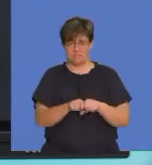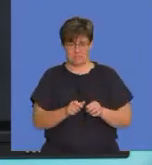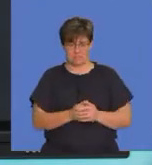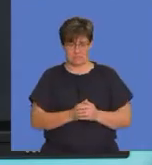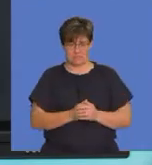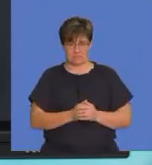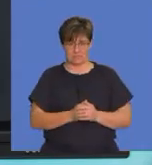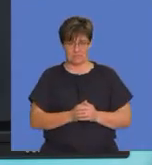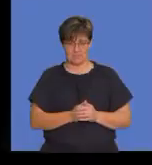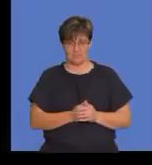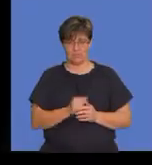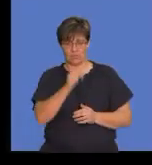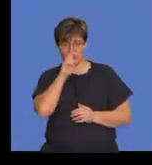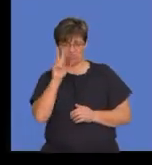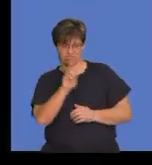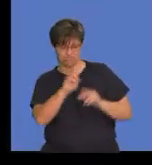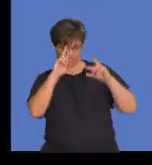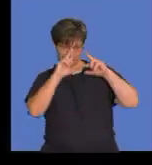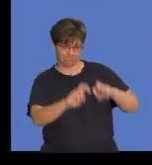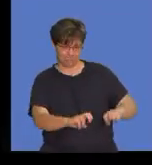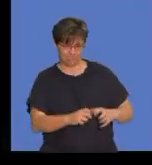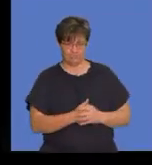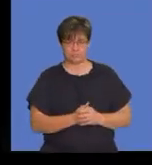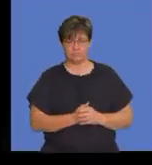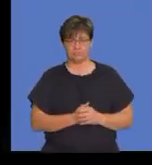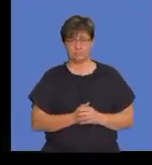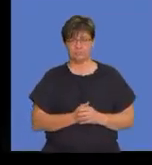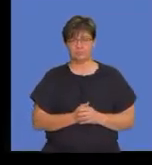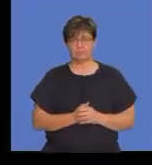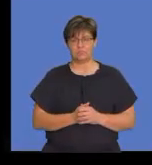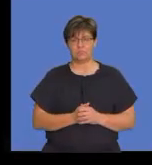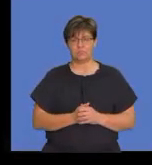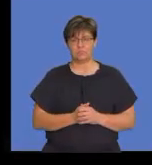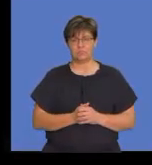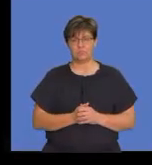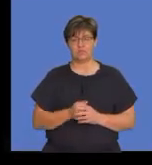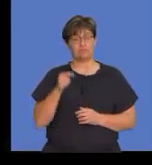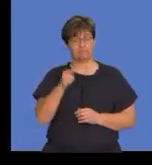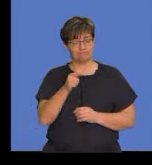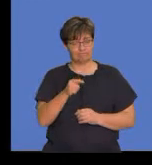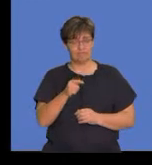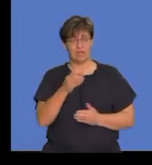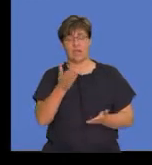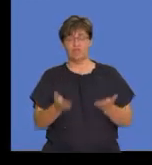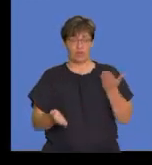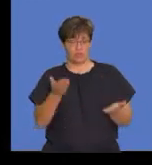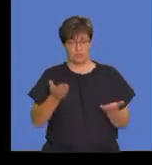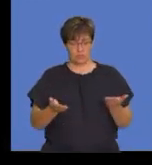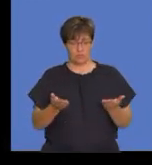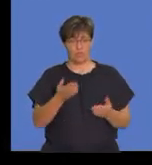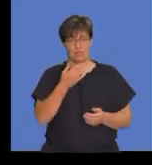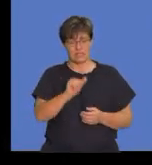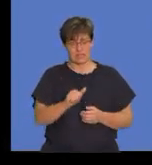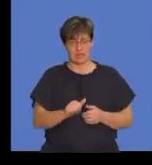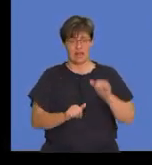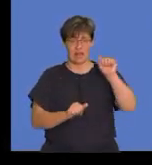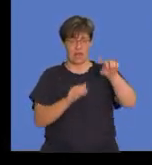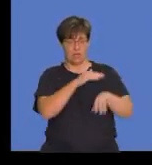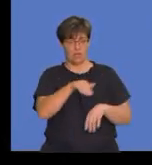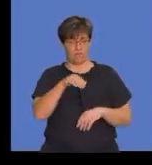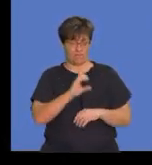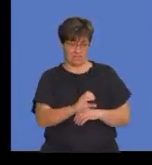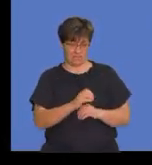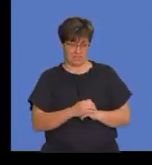throughout. So we'll look at that, please. Now, with this one, our ratio, which is still A over